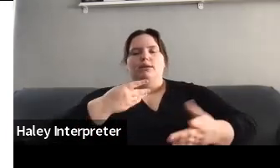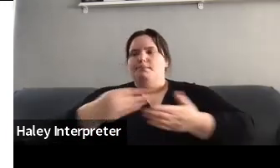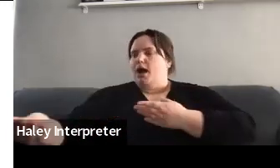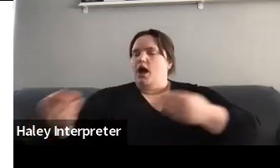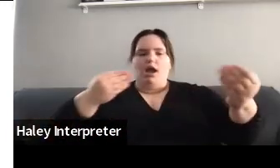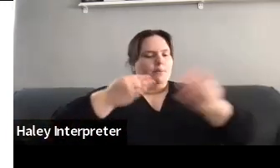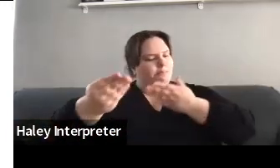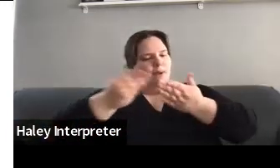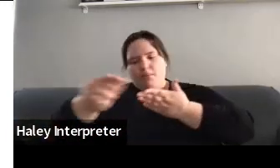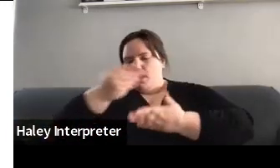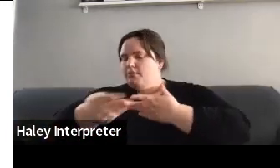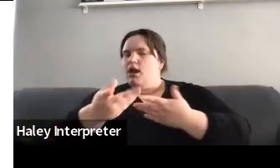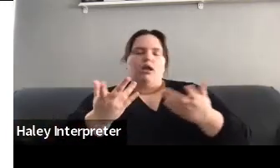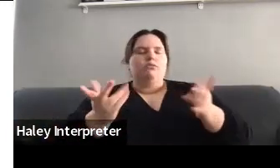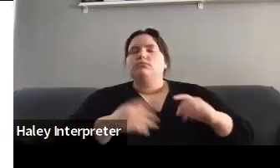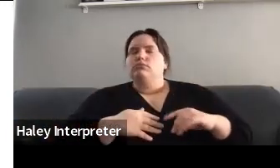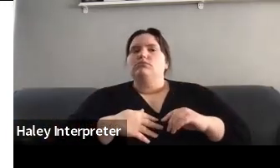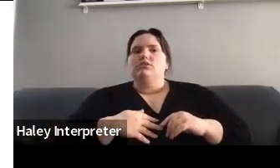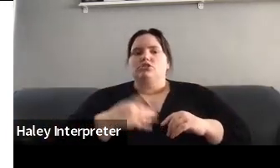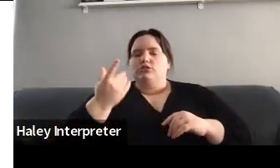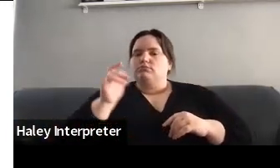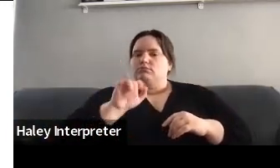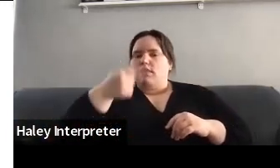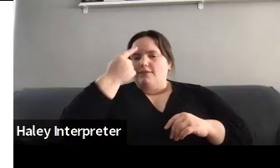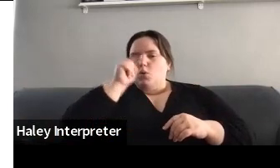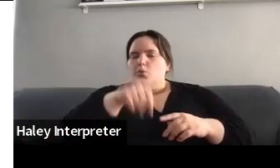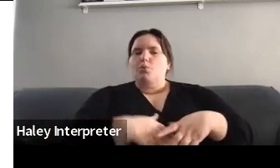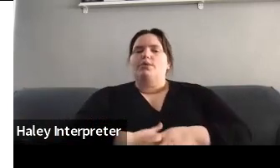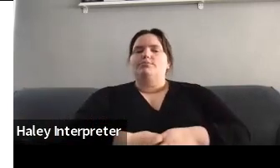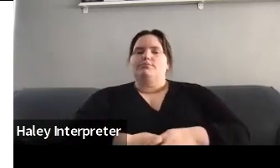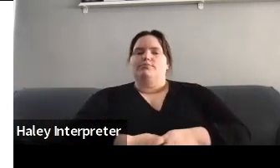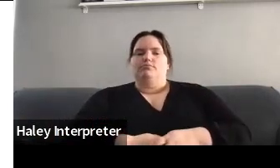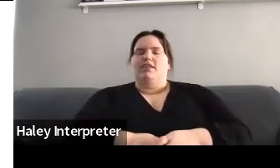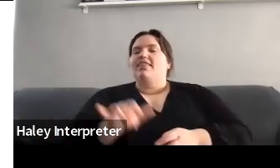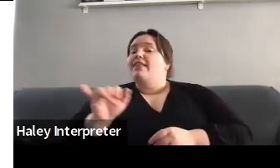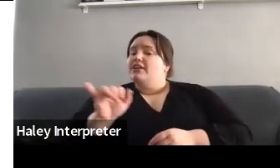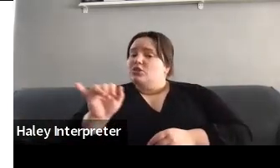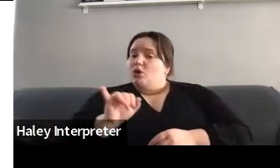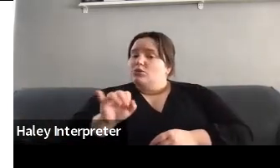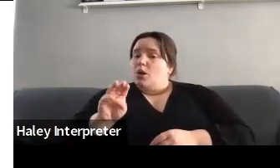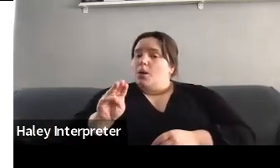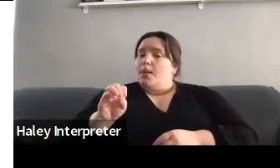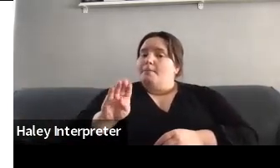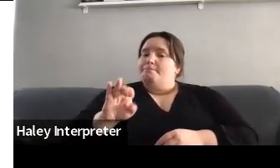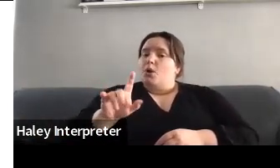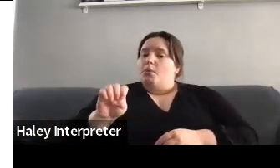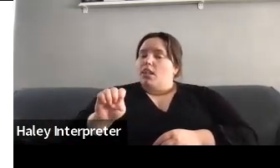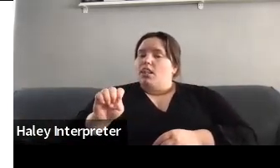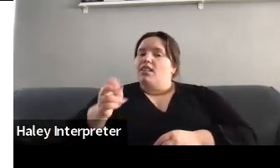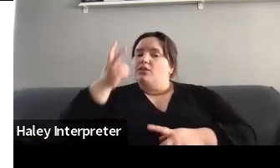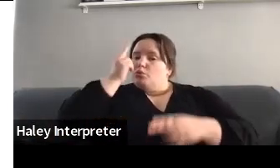your pets. It's just there for you. And then also mobile groomers are available depending on your